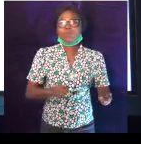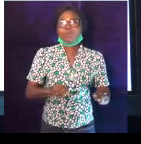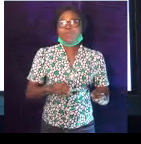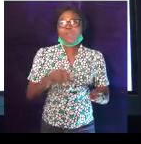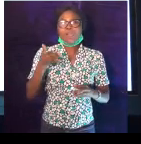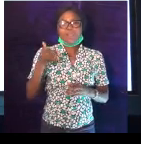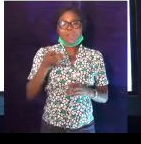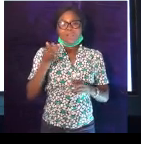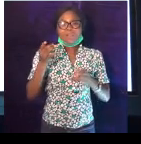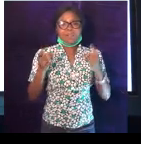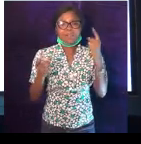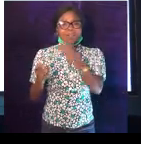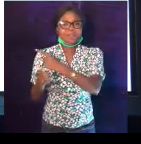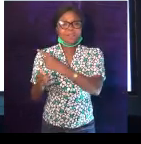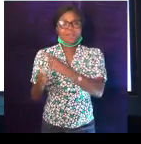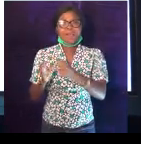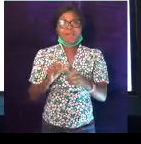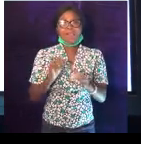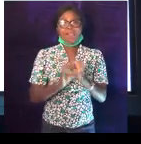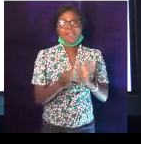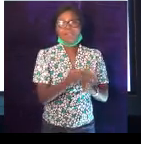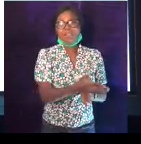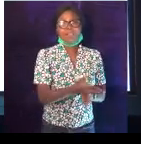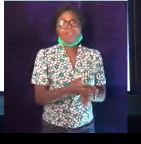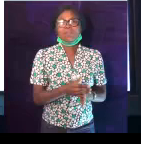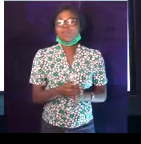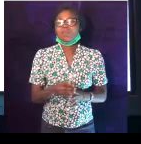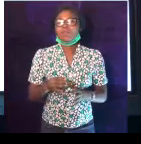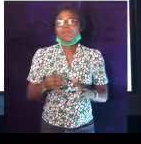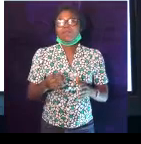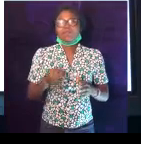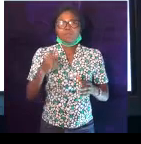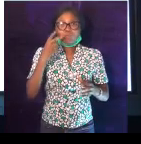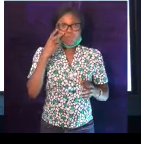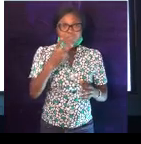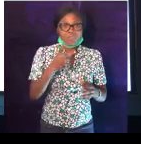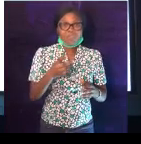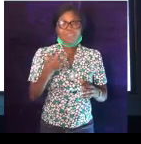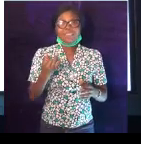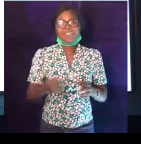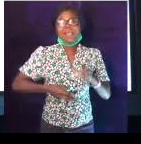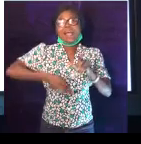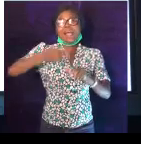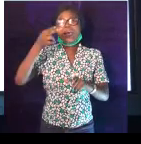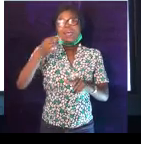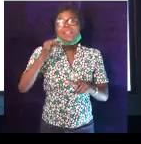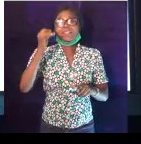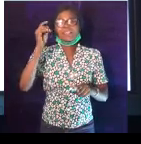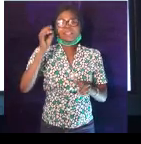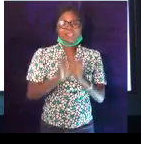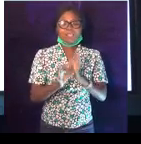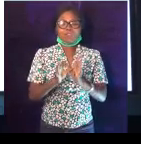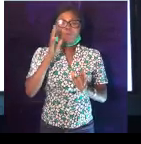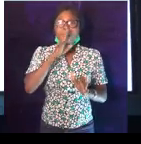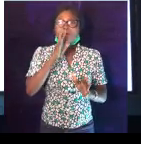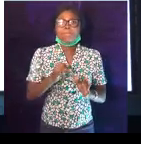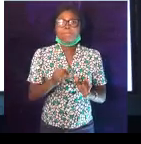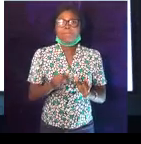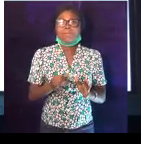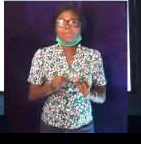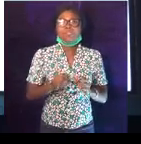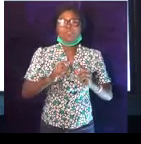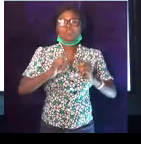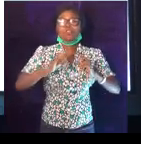here, and we put the account here, then obviously the highest count will belong to the